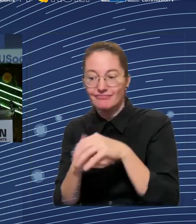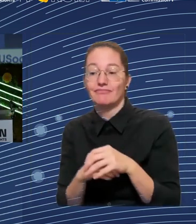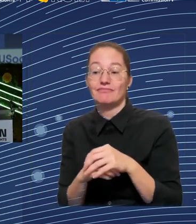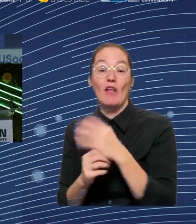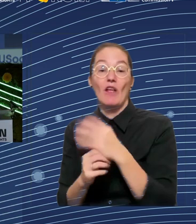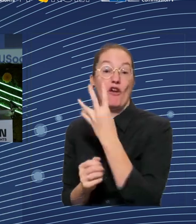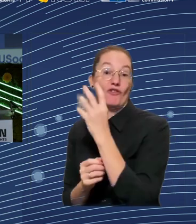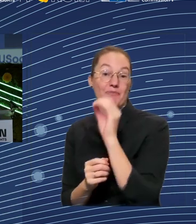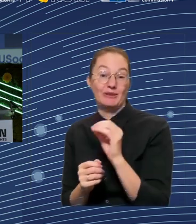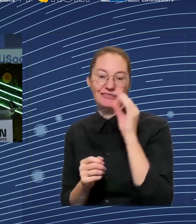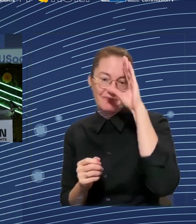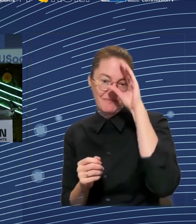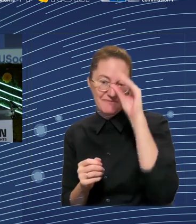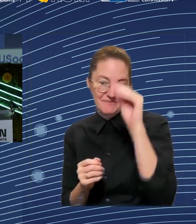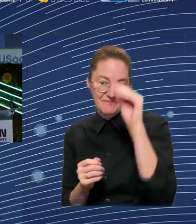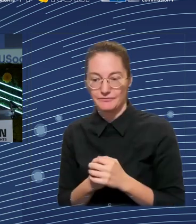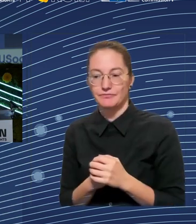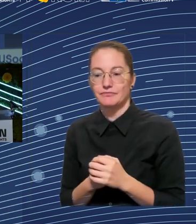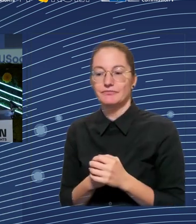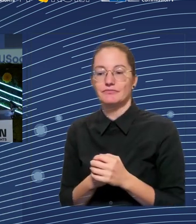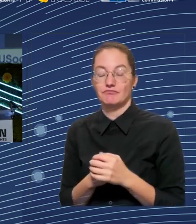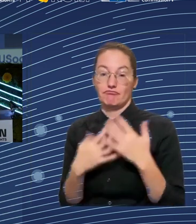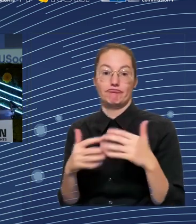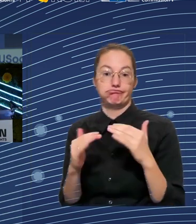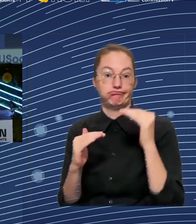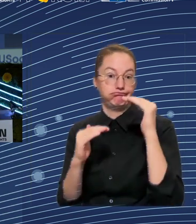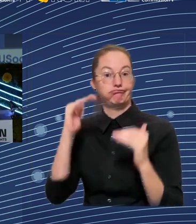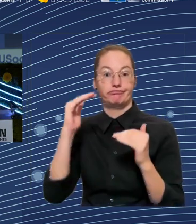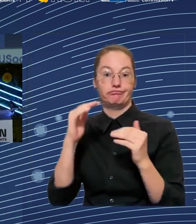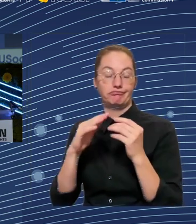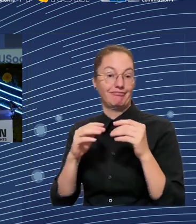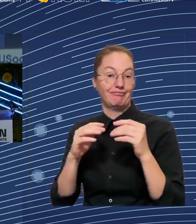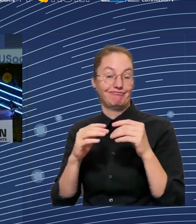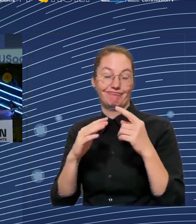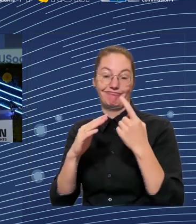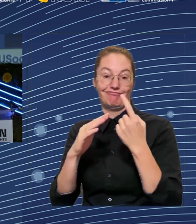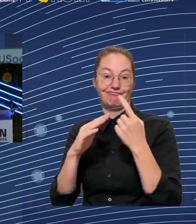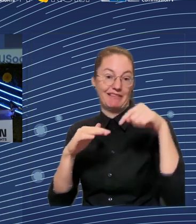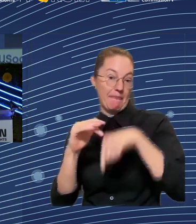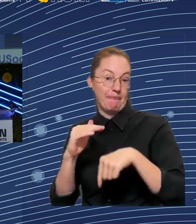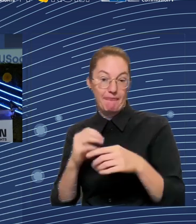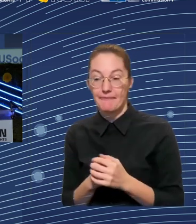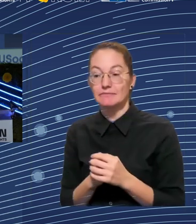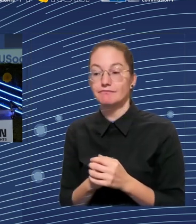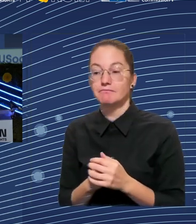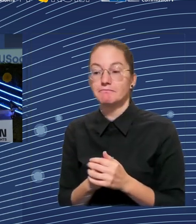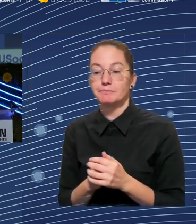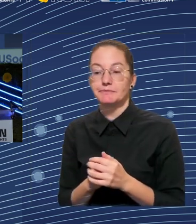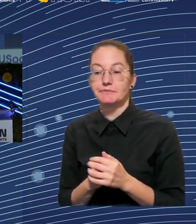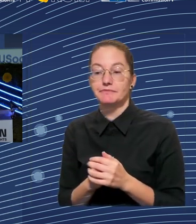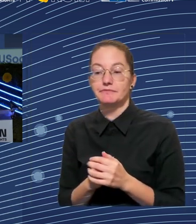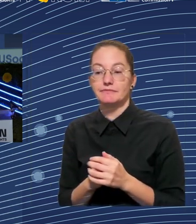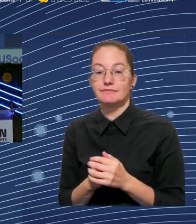chart that looks at ICT jobs is that the gender gap in employment actually grows and grows relatively fast. In